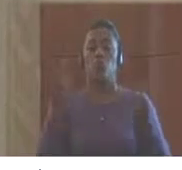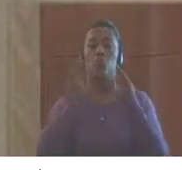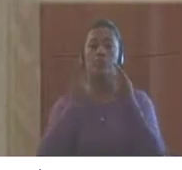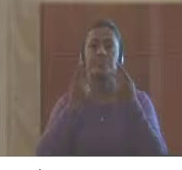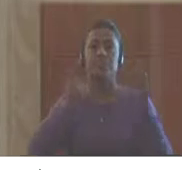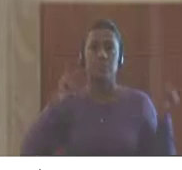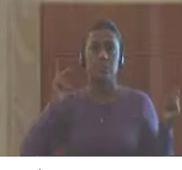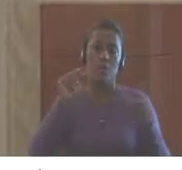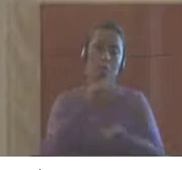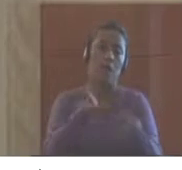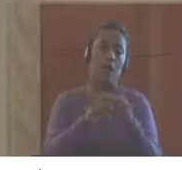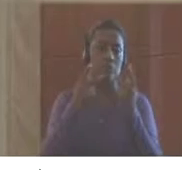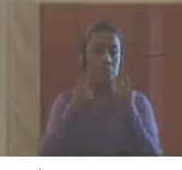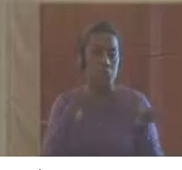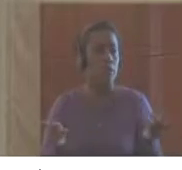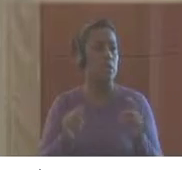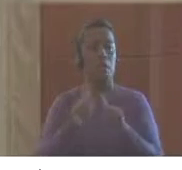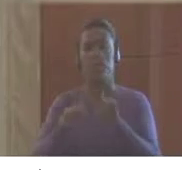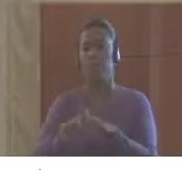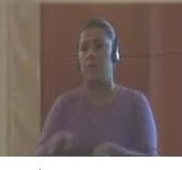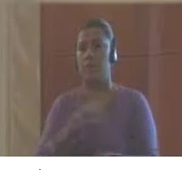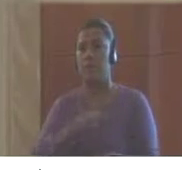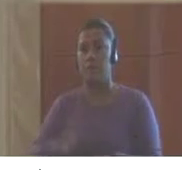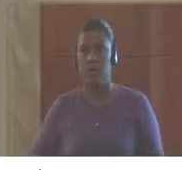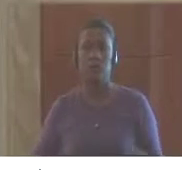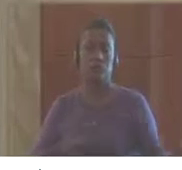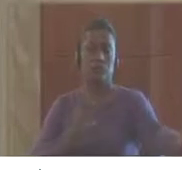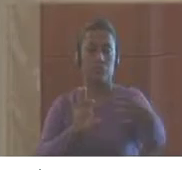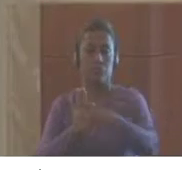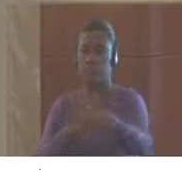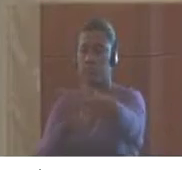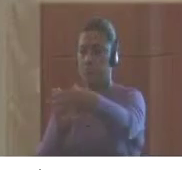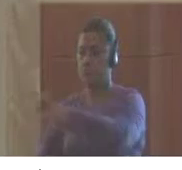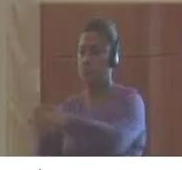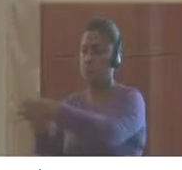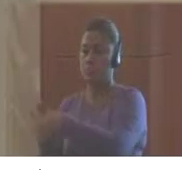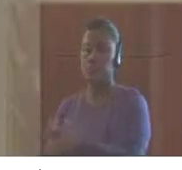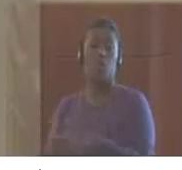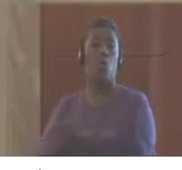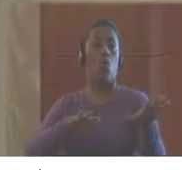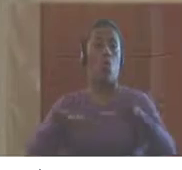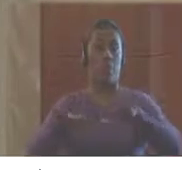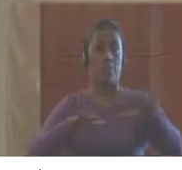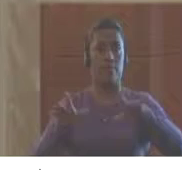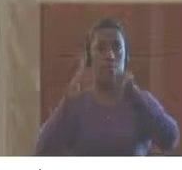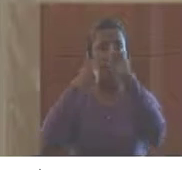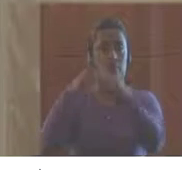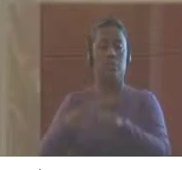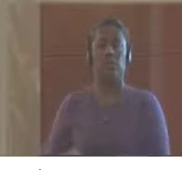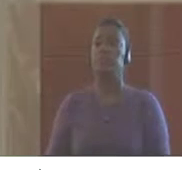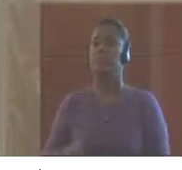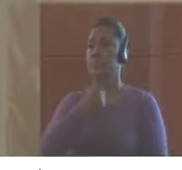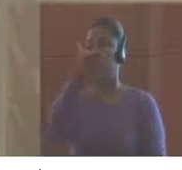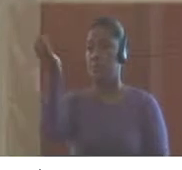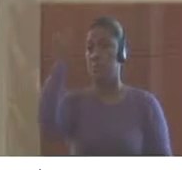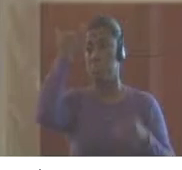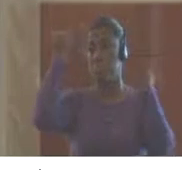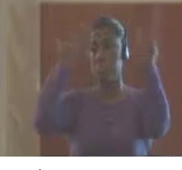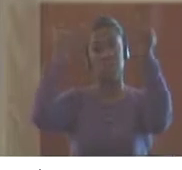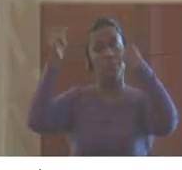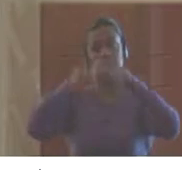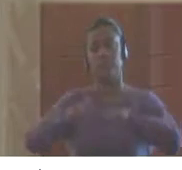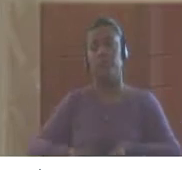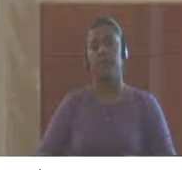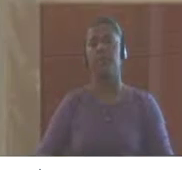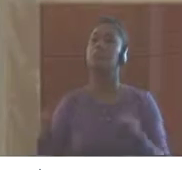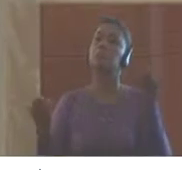organization of enterprises and stakeholders that are weaving this fabric. And another thing is perhaps something that is subject